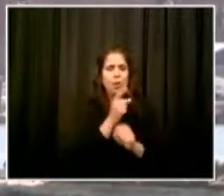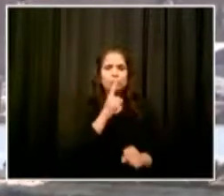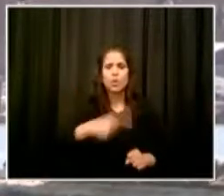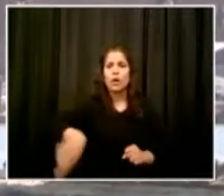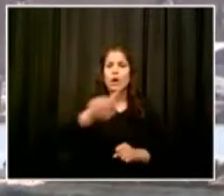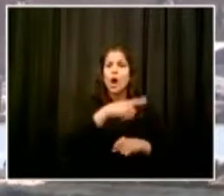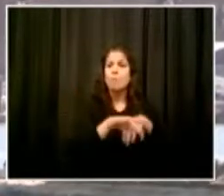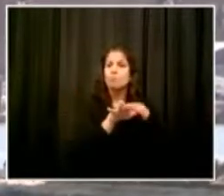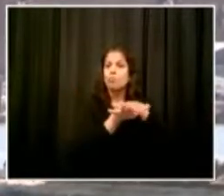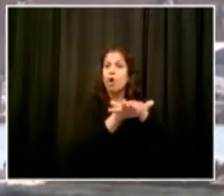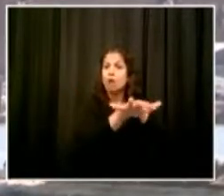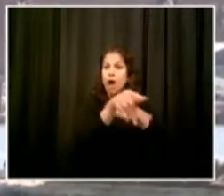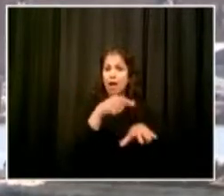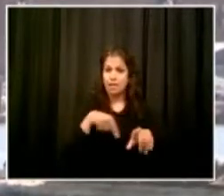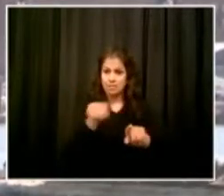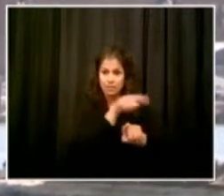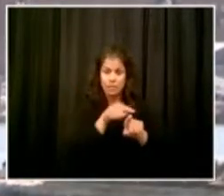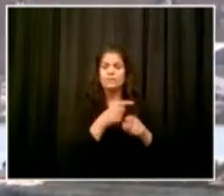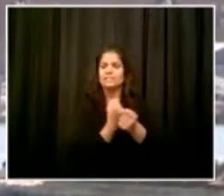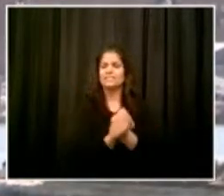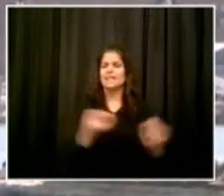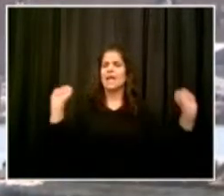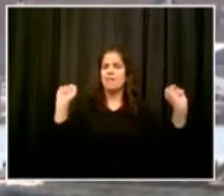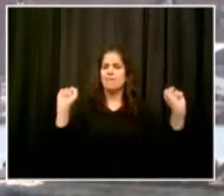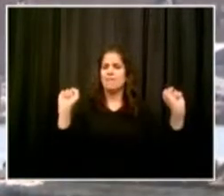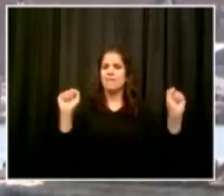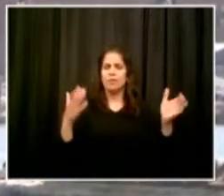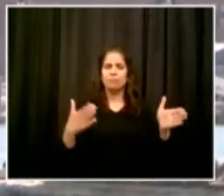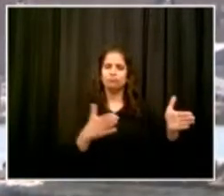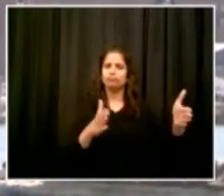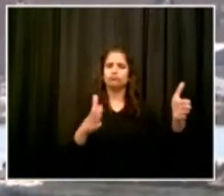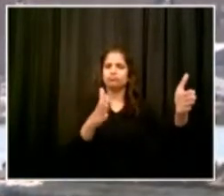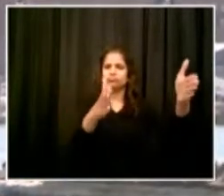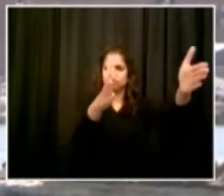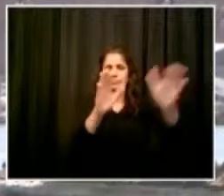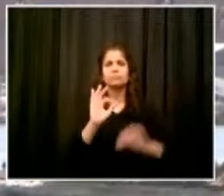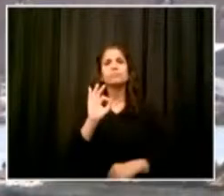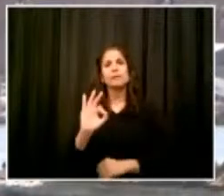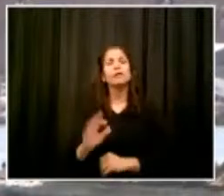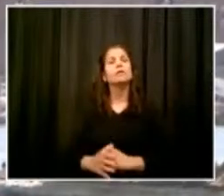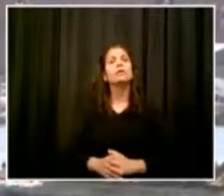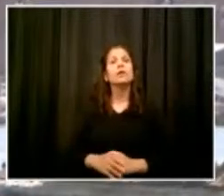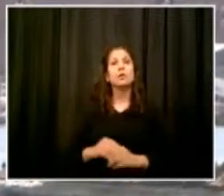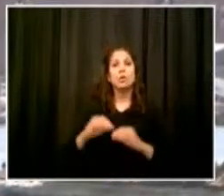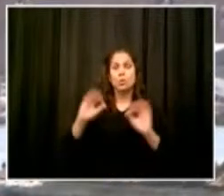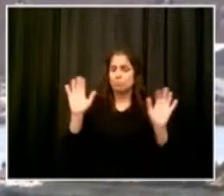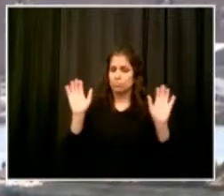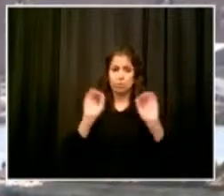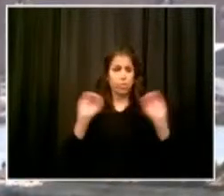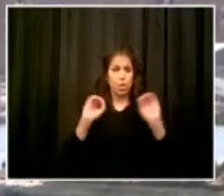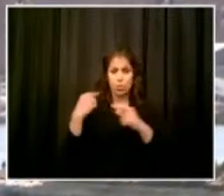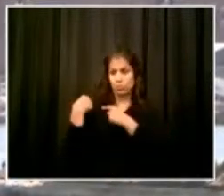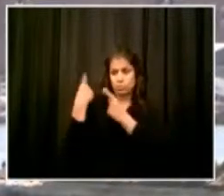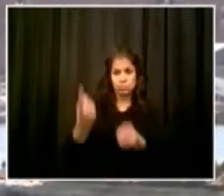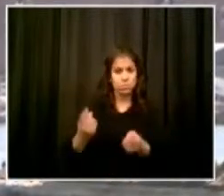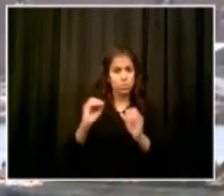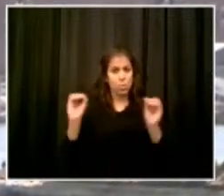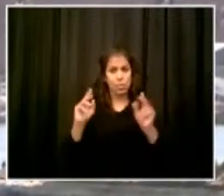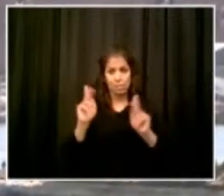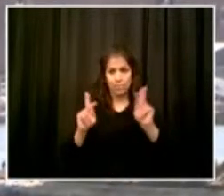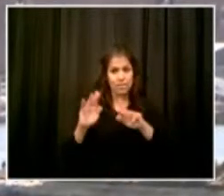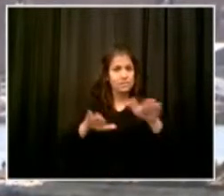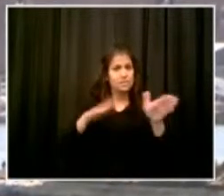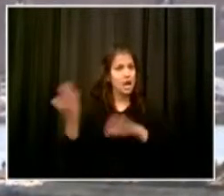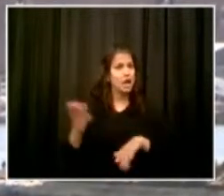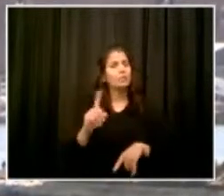God. We have to make sure no one is seriously injured. There were a few very serious injuries, but only a few on all parts of this,